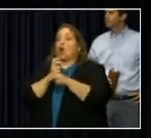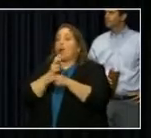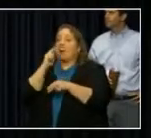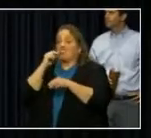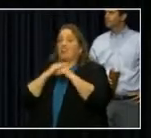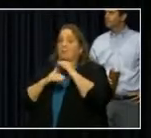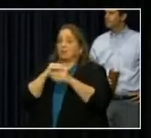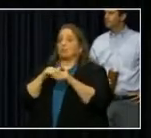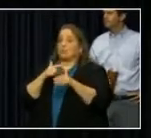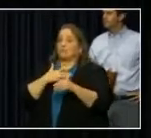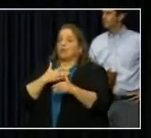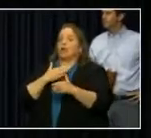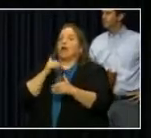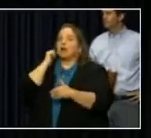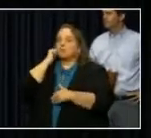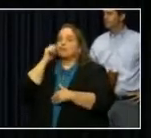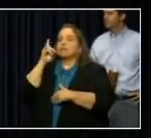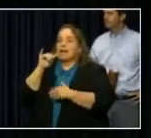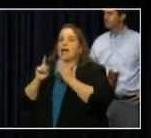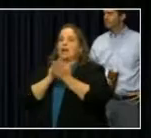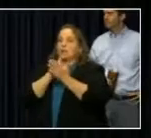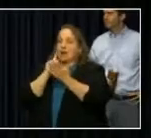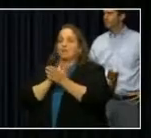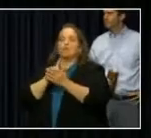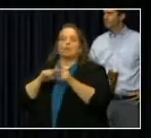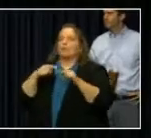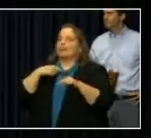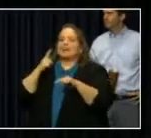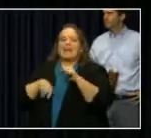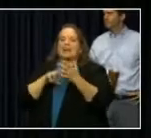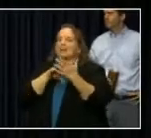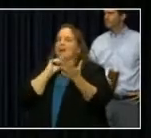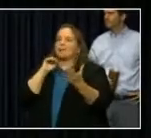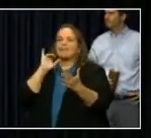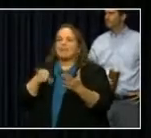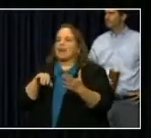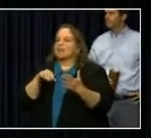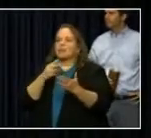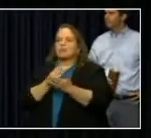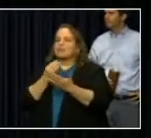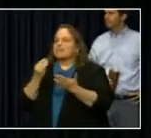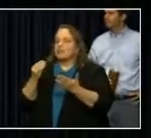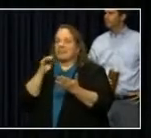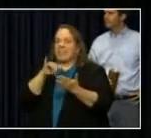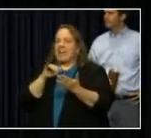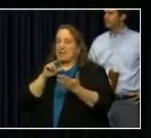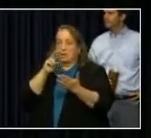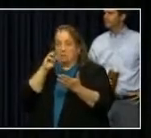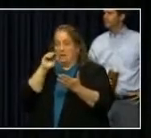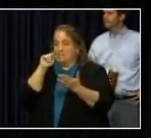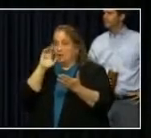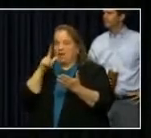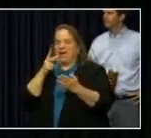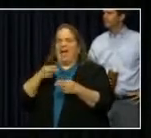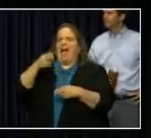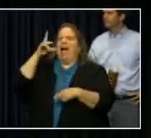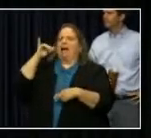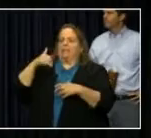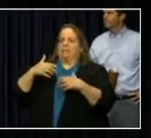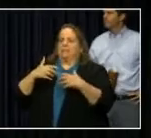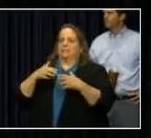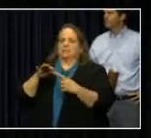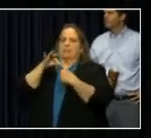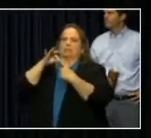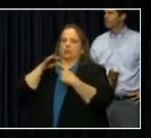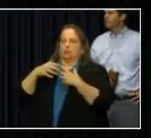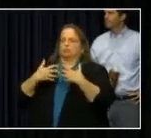through that for hour after hour. But we can't manufacture them because the material that's the filter material is really highly specialized and requires special machines